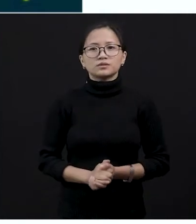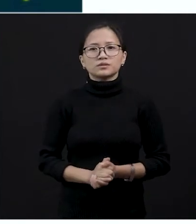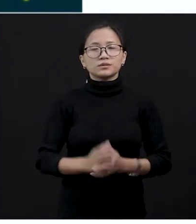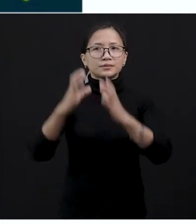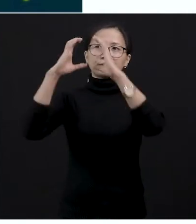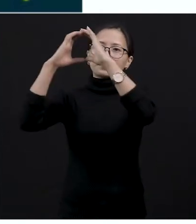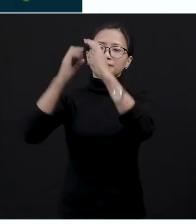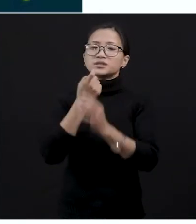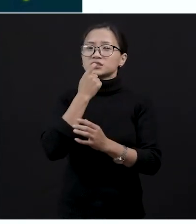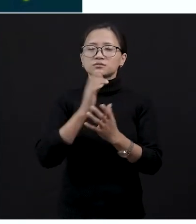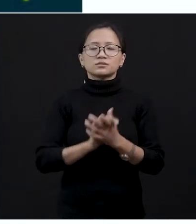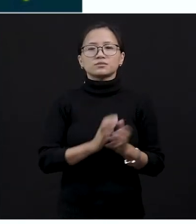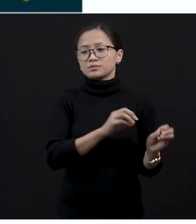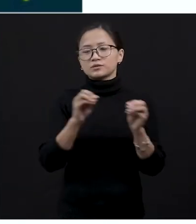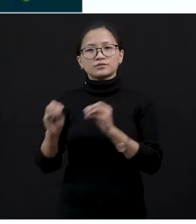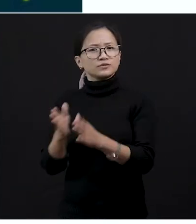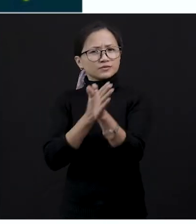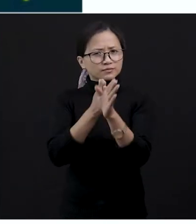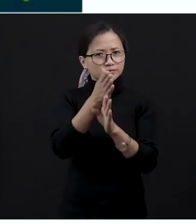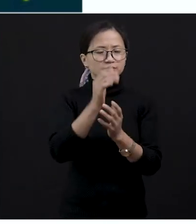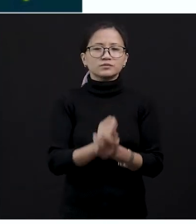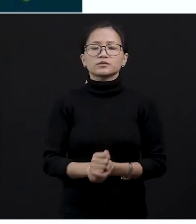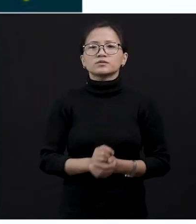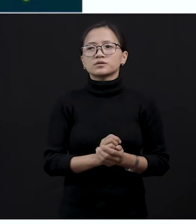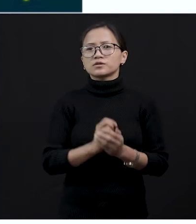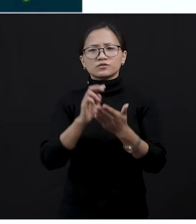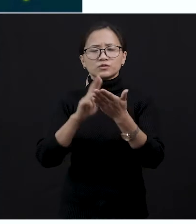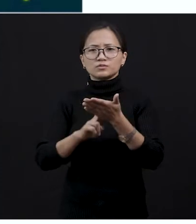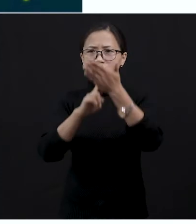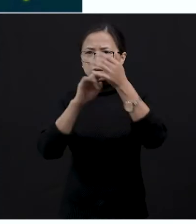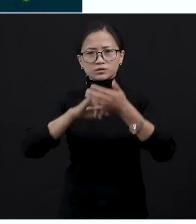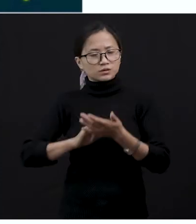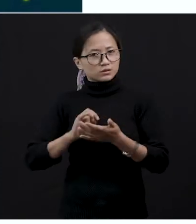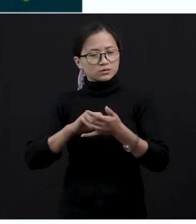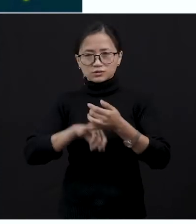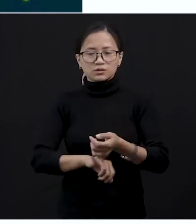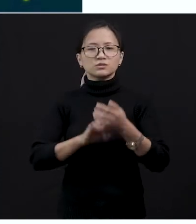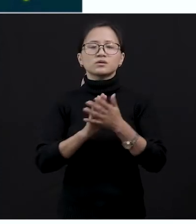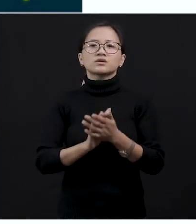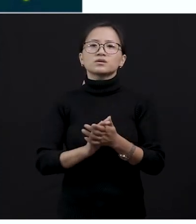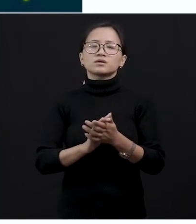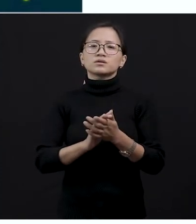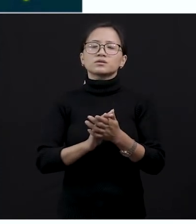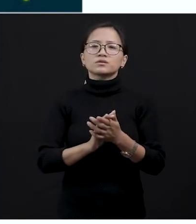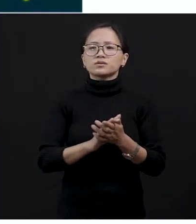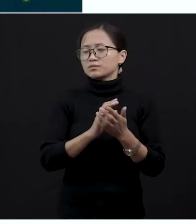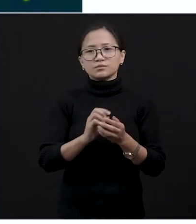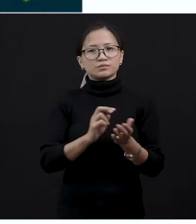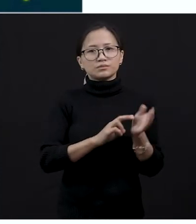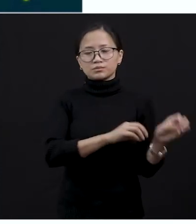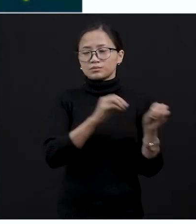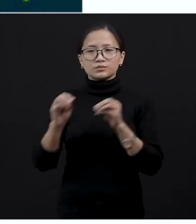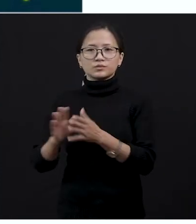the moon not only moves the direction from north, south, or it does not only move